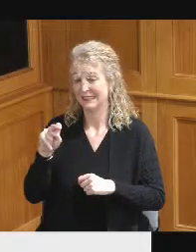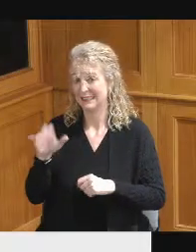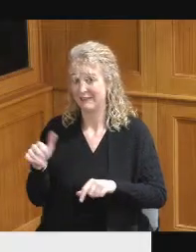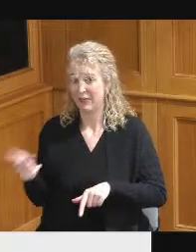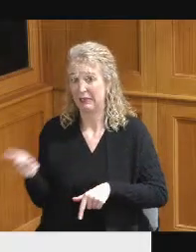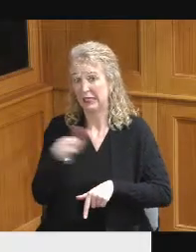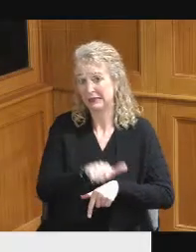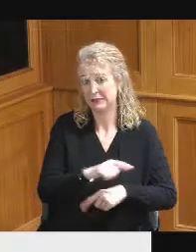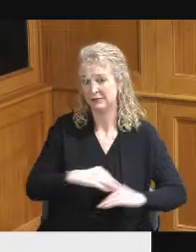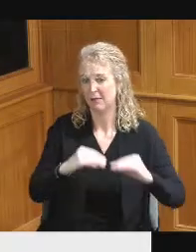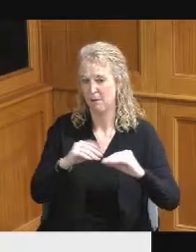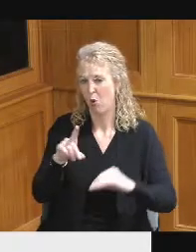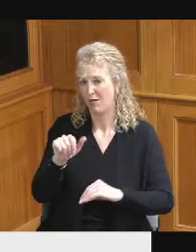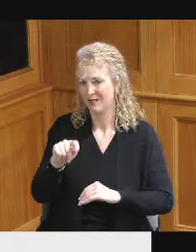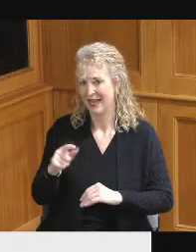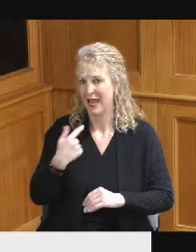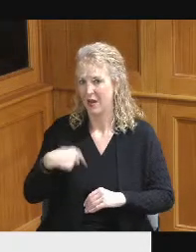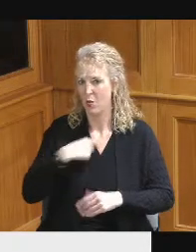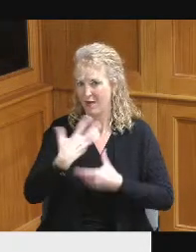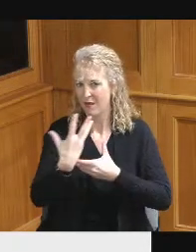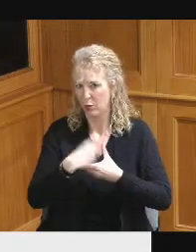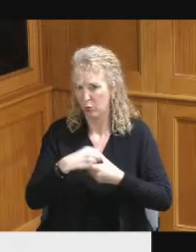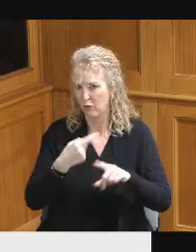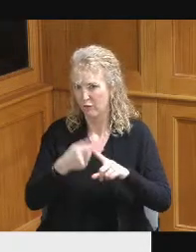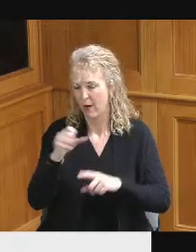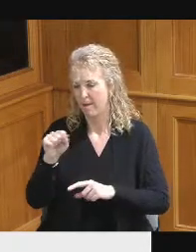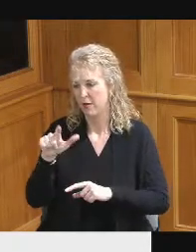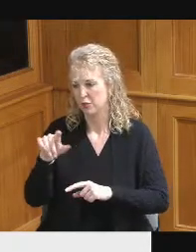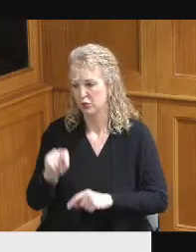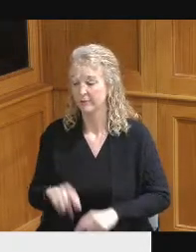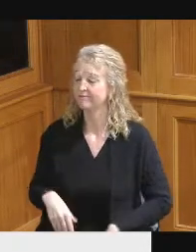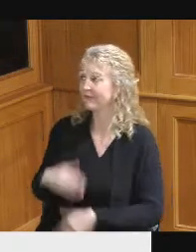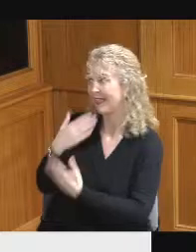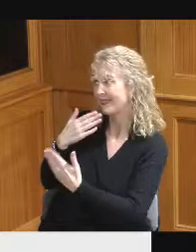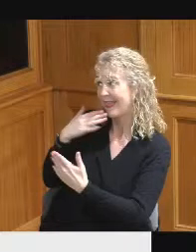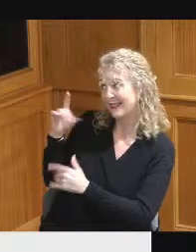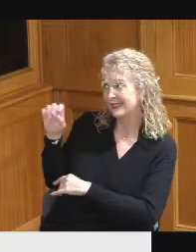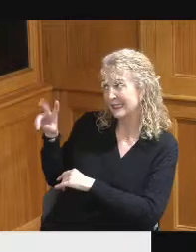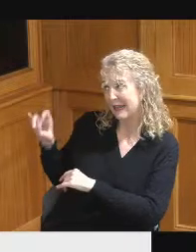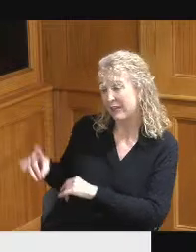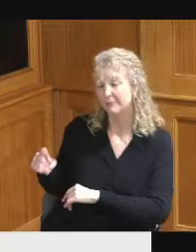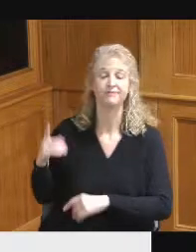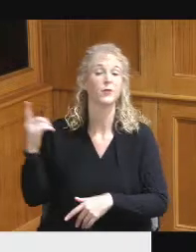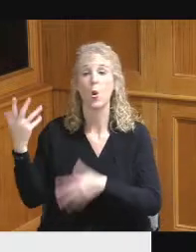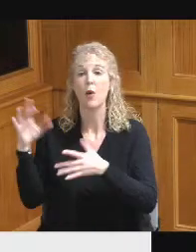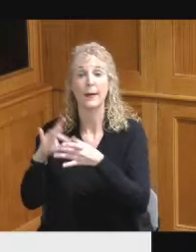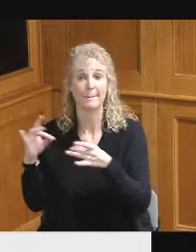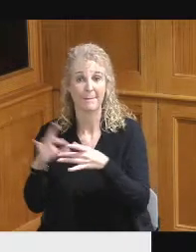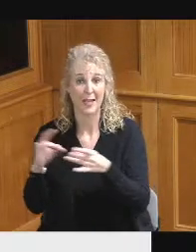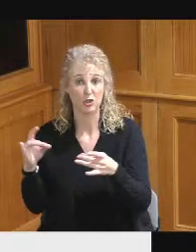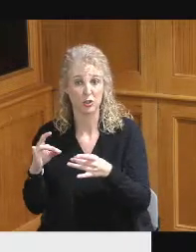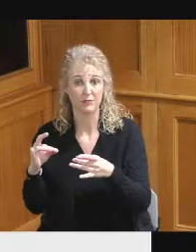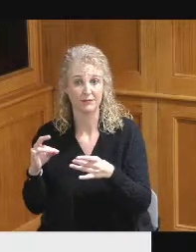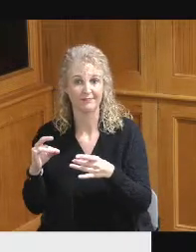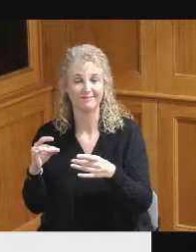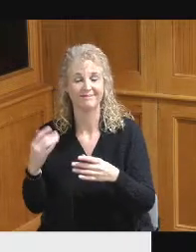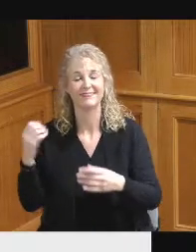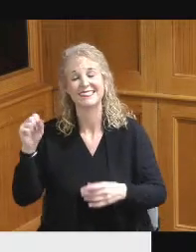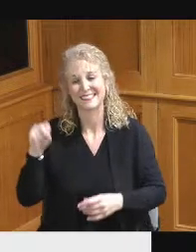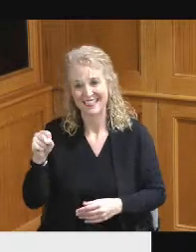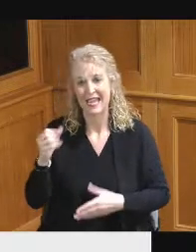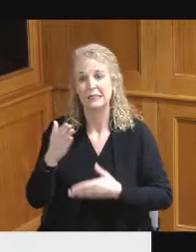that we are including in SALT. Thanks, David. So as David mentioned, there's been disruptions